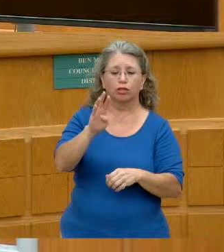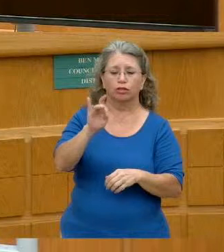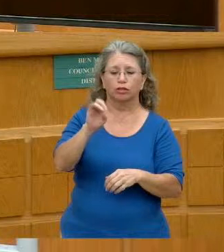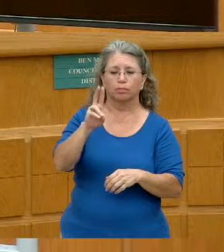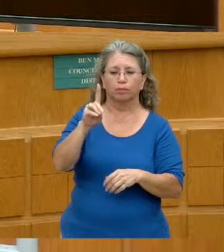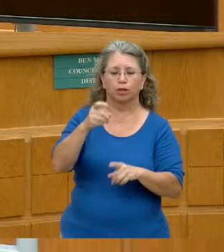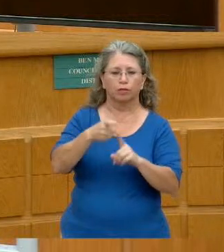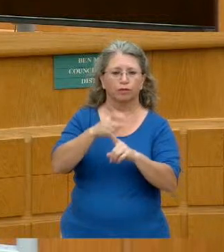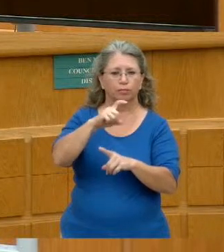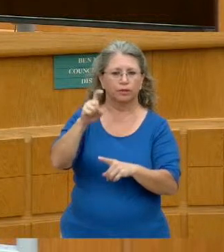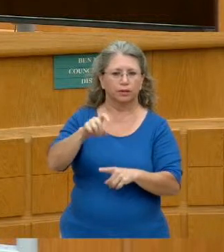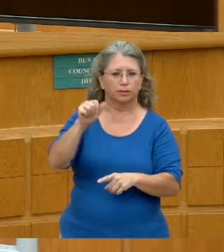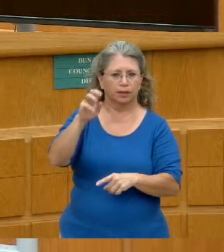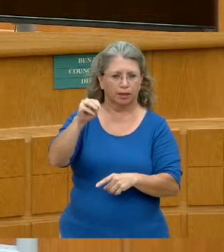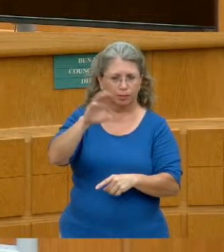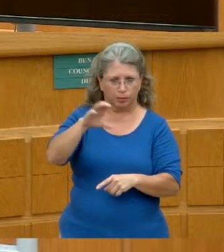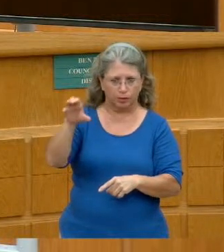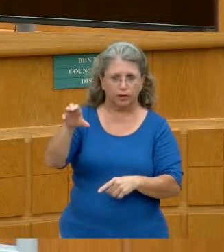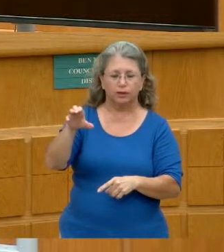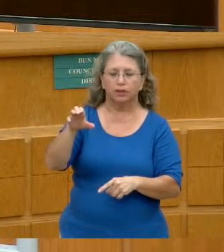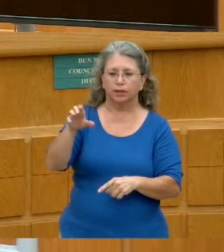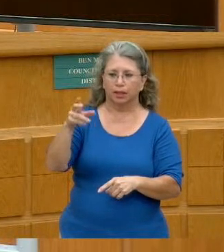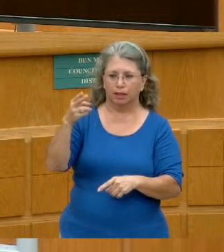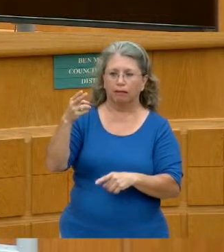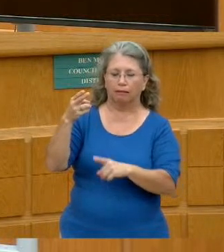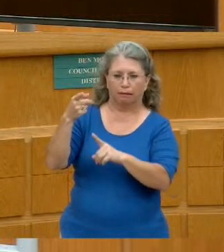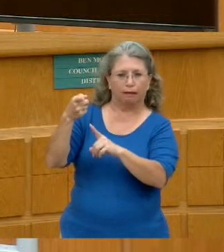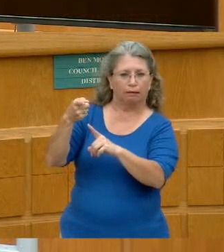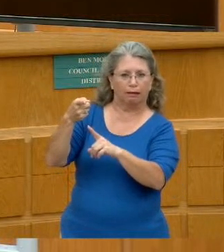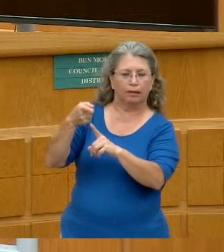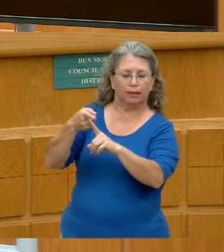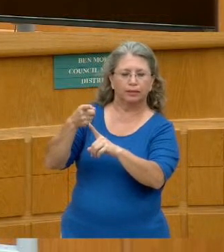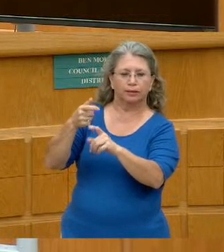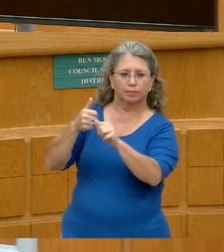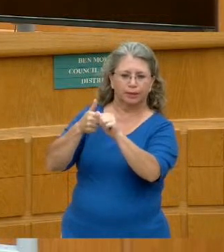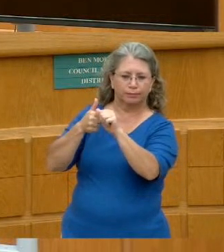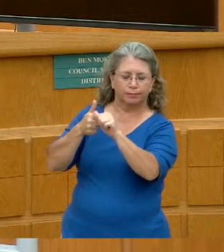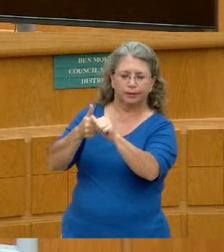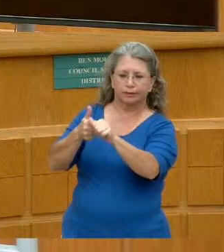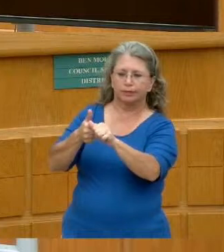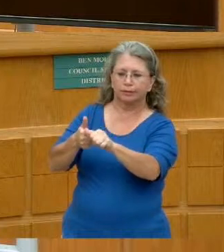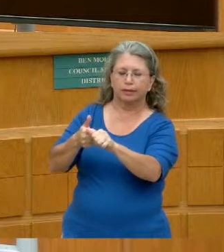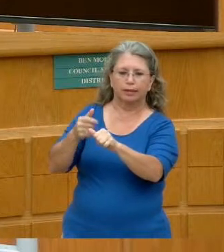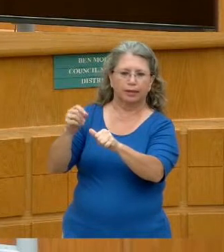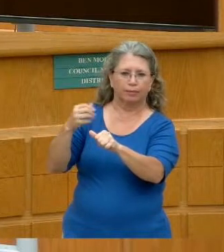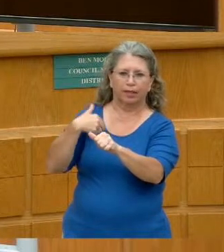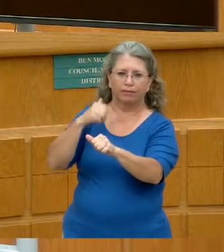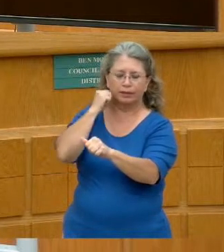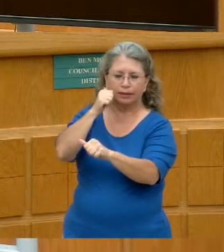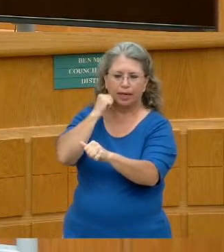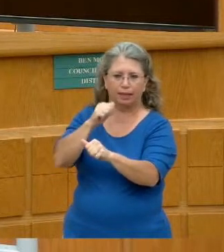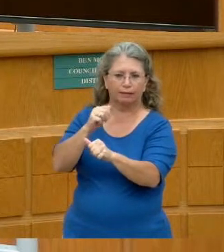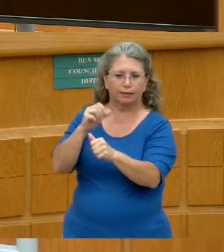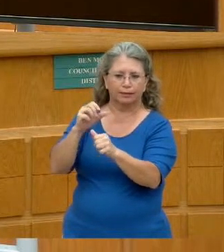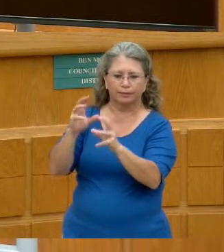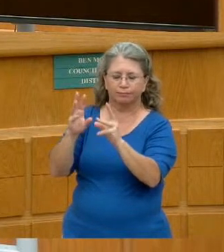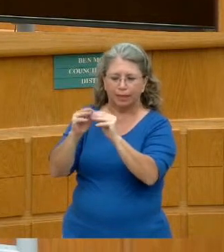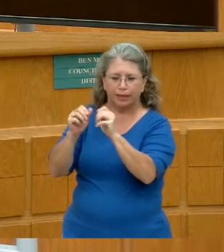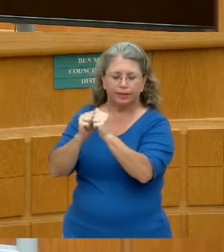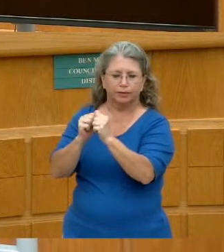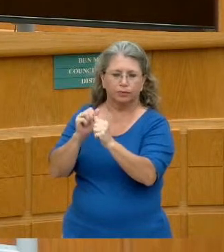A&M Corpus Christi. And he's been tracking this data. They've been having daily conference calls our staff has with his